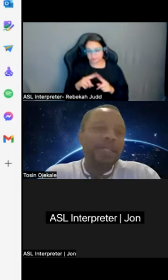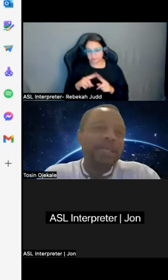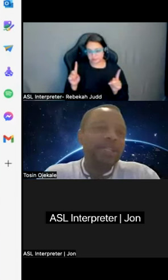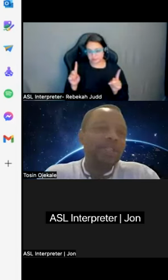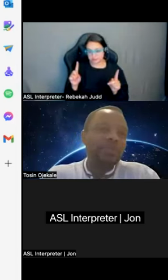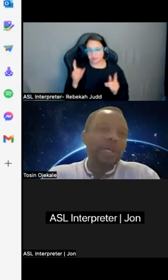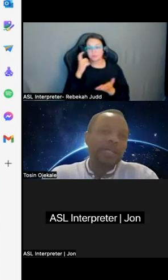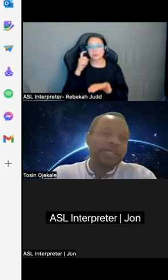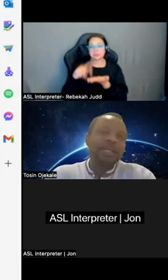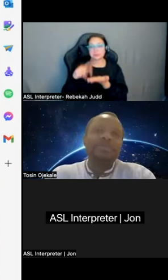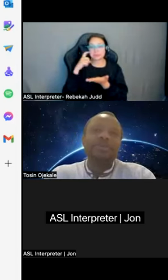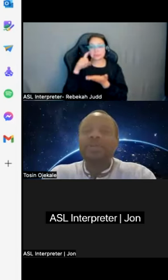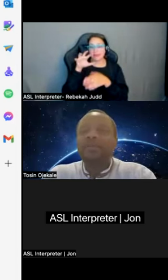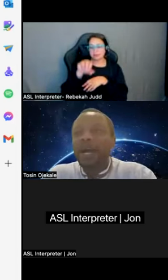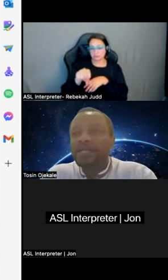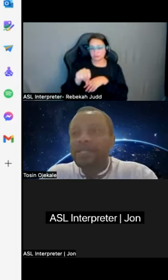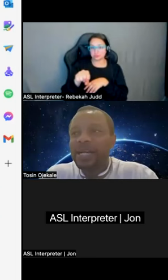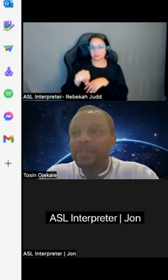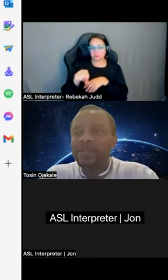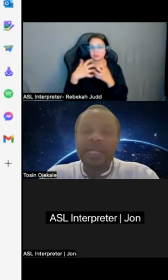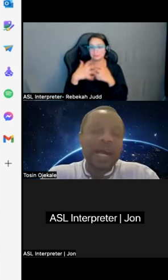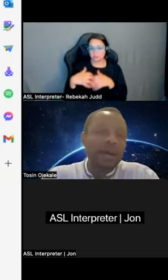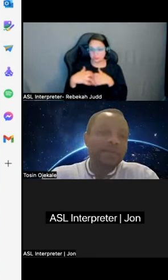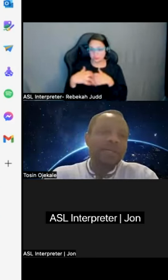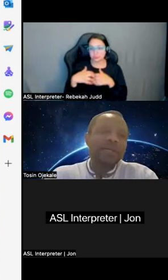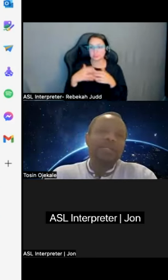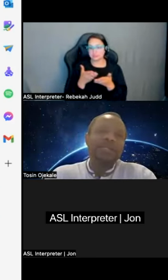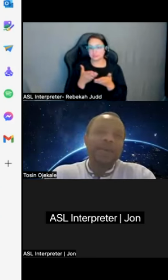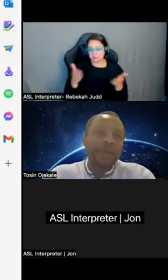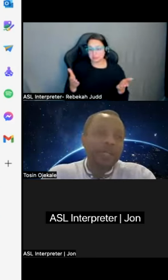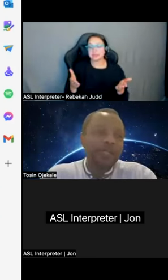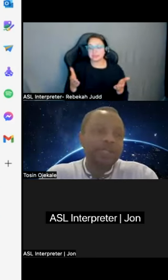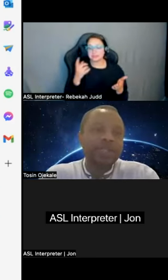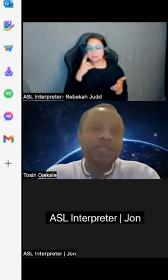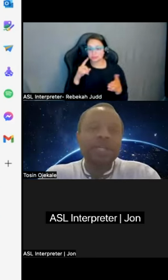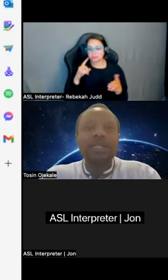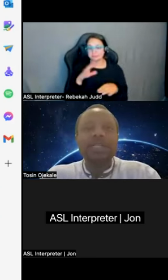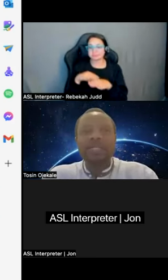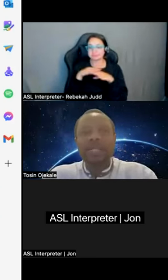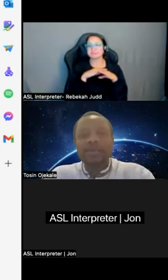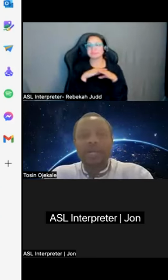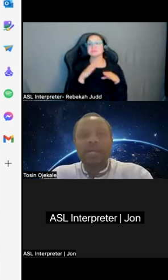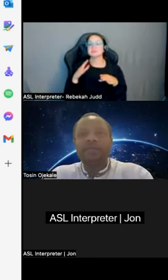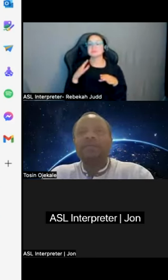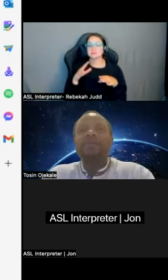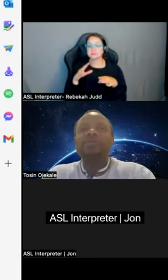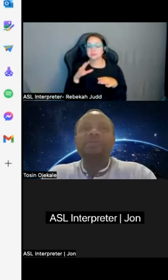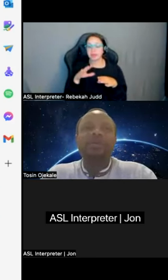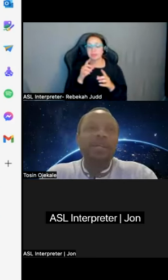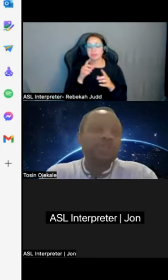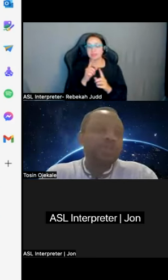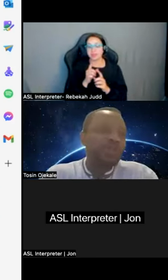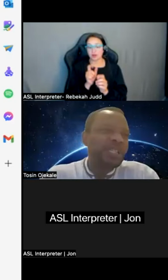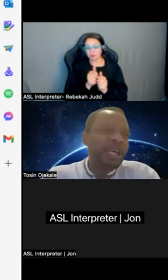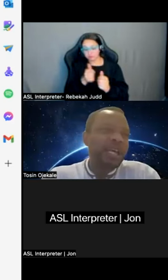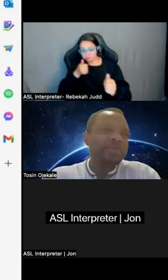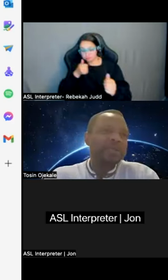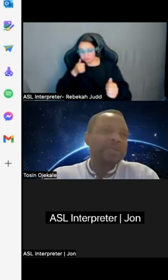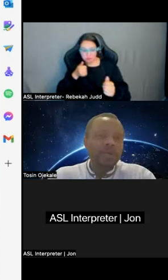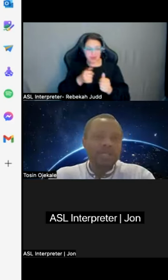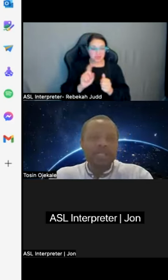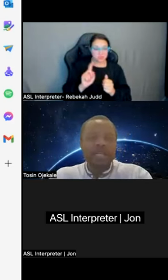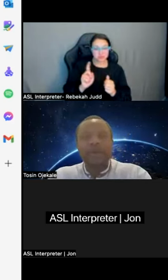fire detection mechanisms or devices that you can have, their range, their sensor level, when to use